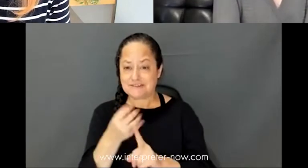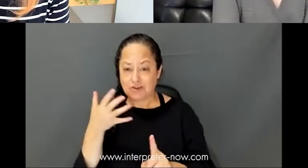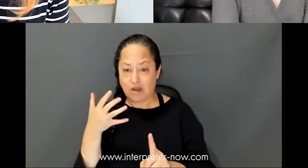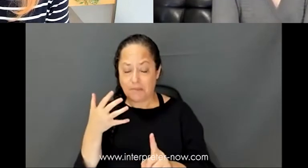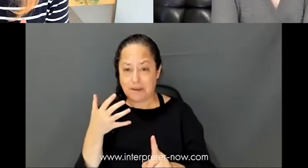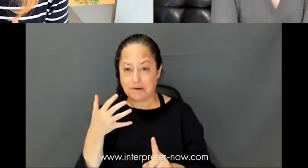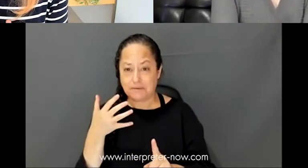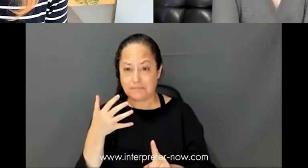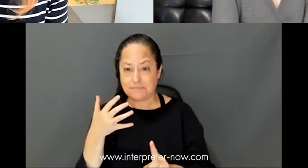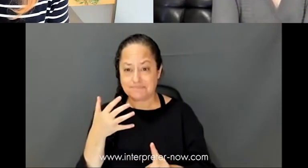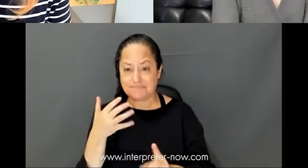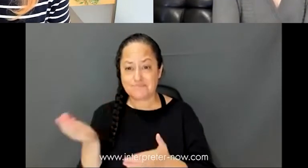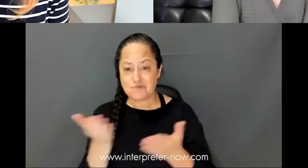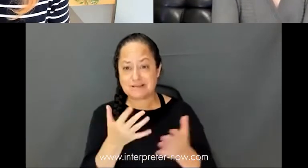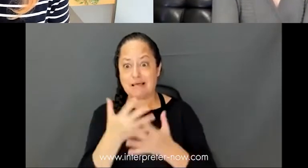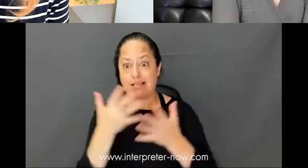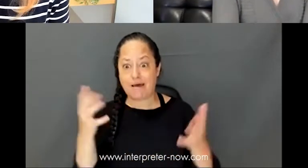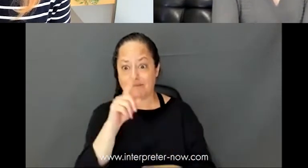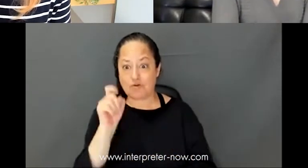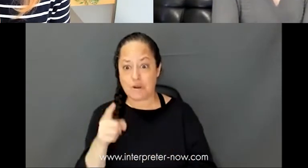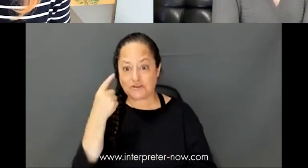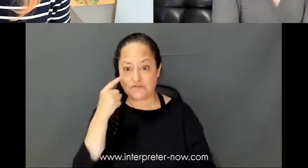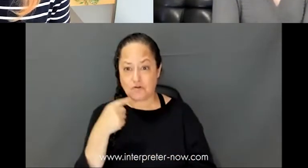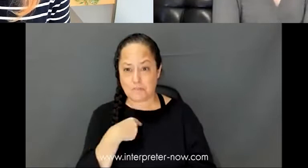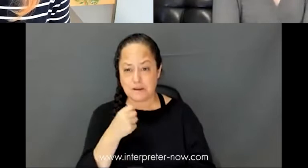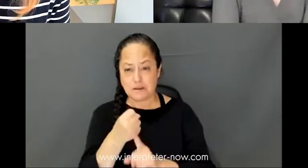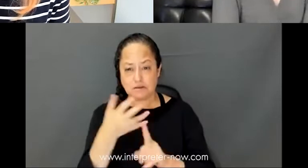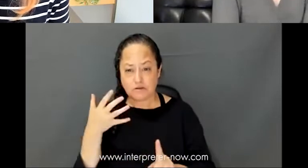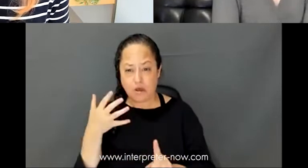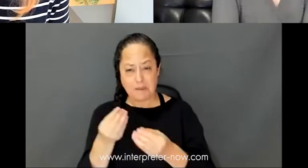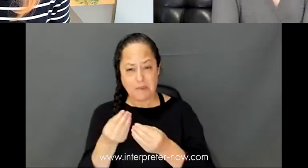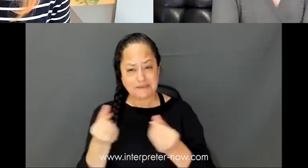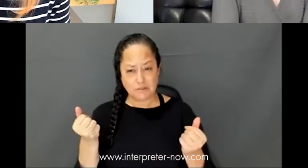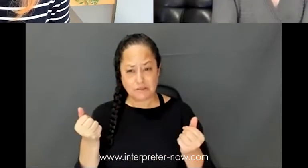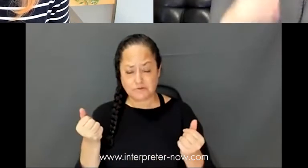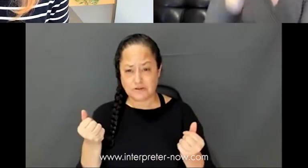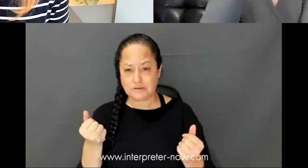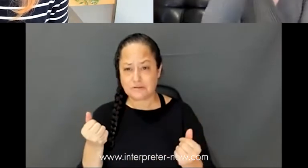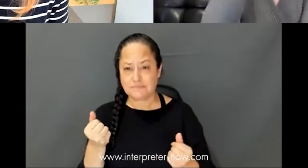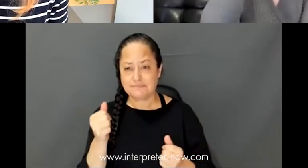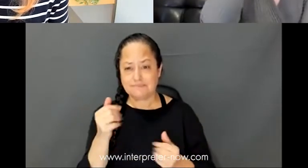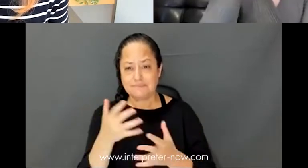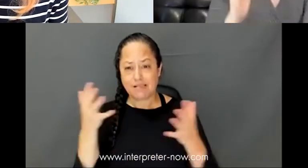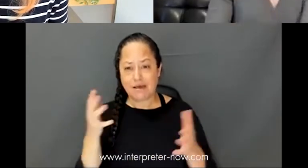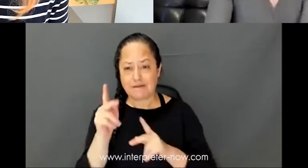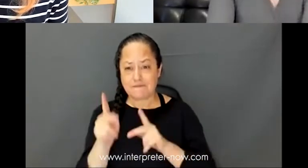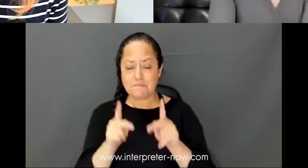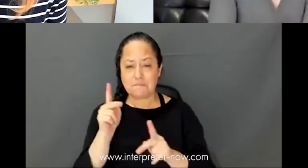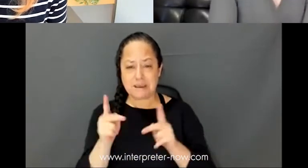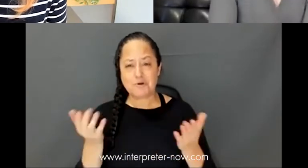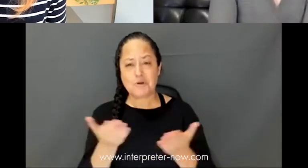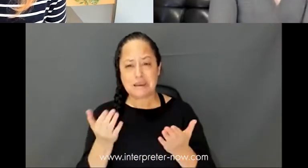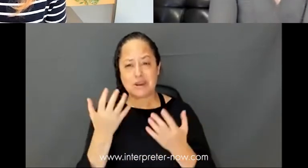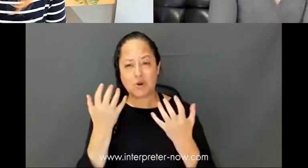that brings on a lot of questions for me. And let's talk though about those solutions, because I think that's why a lot of folks are here wanting